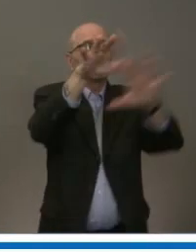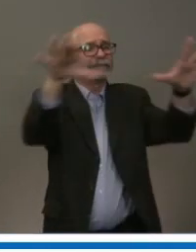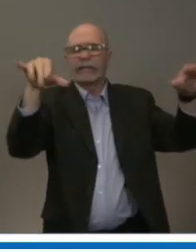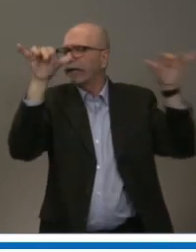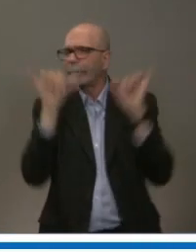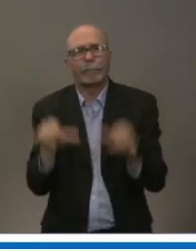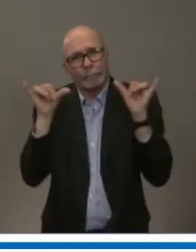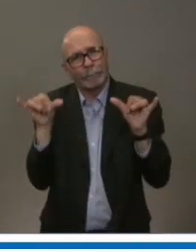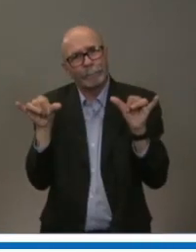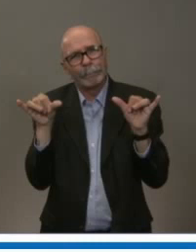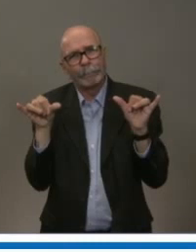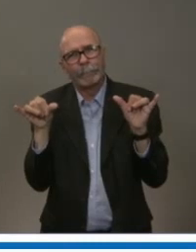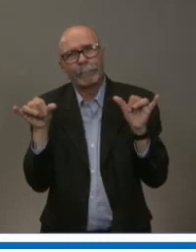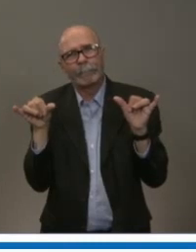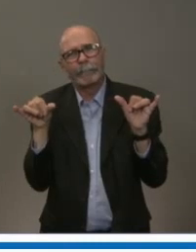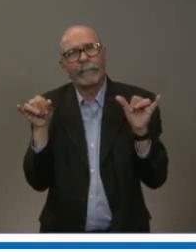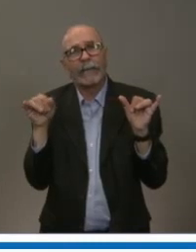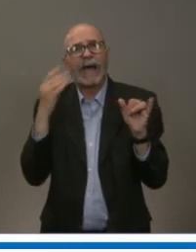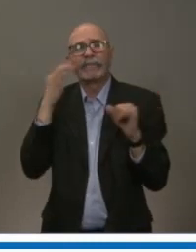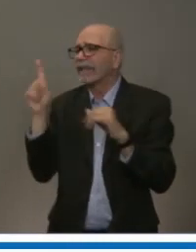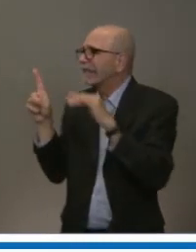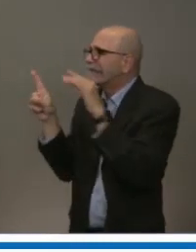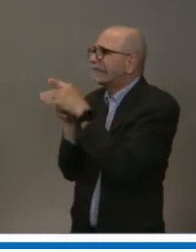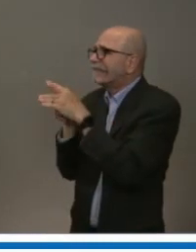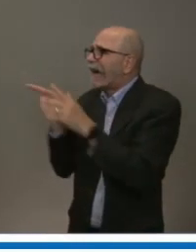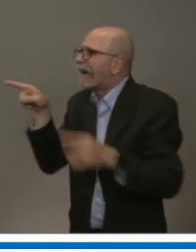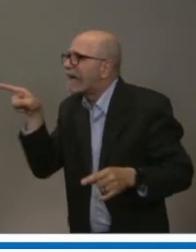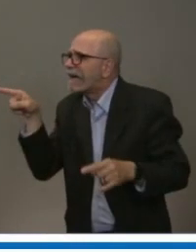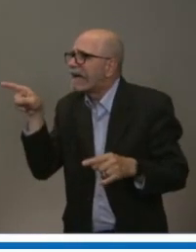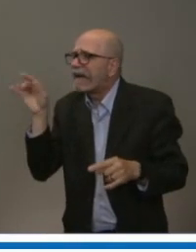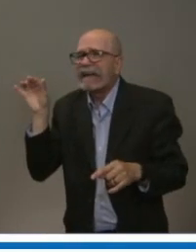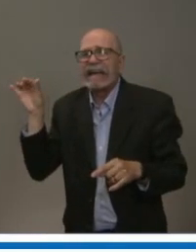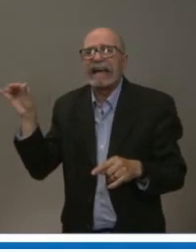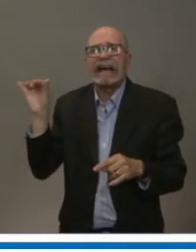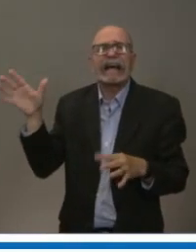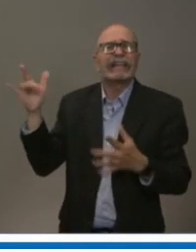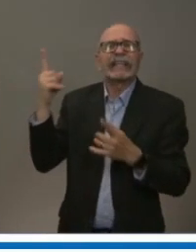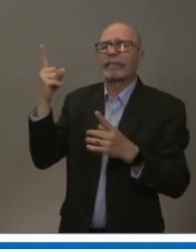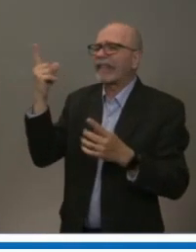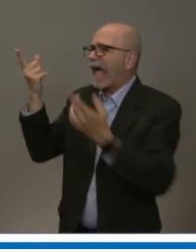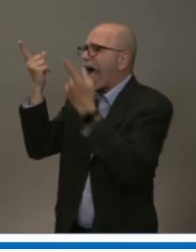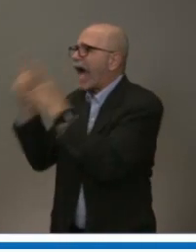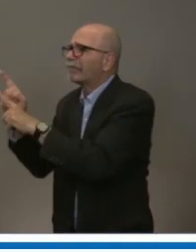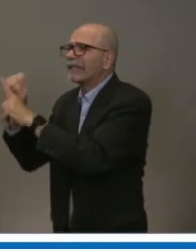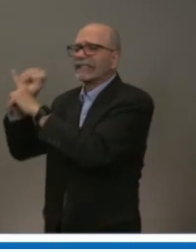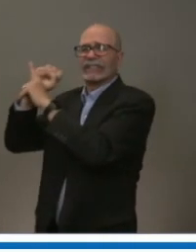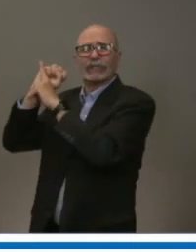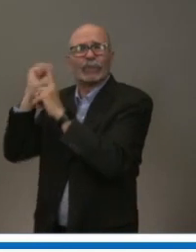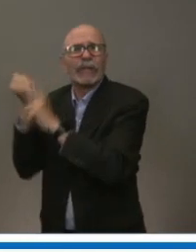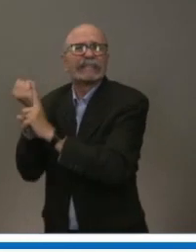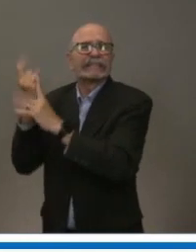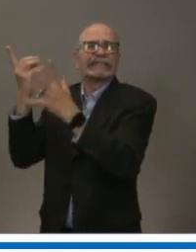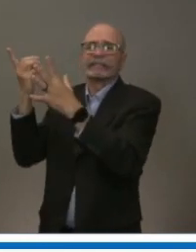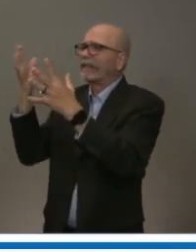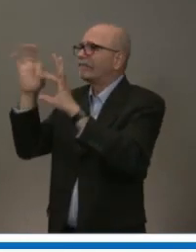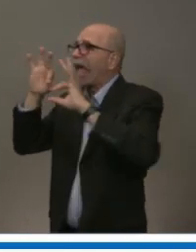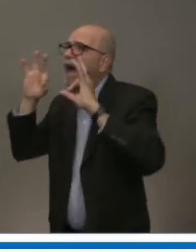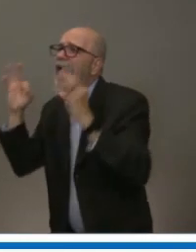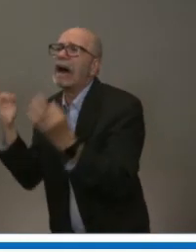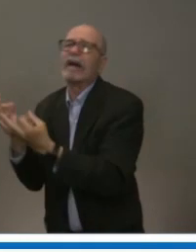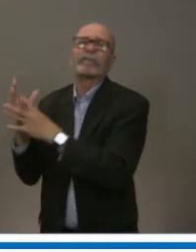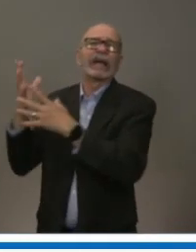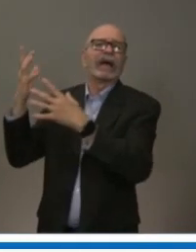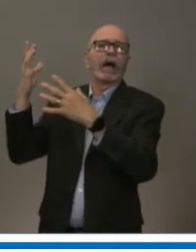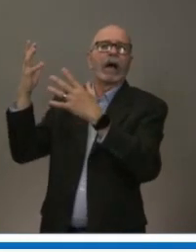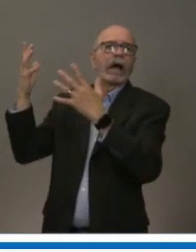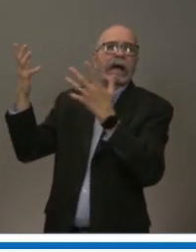areas or unique circumstances, quite frankly, in other parts of the province where we may see a family that has a high spike of